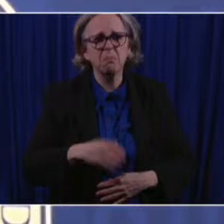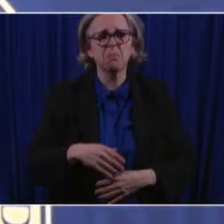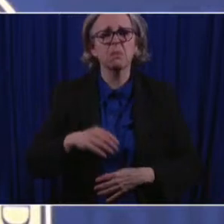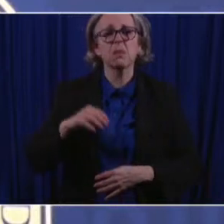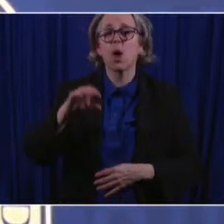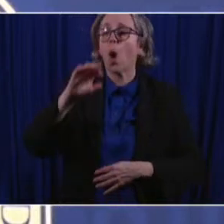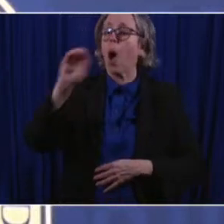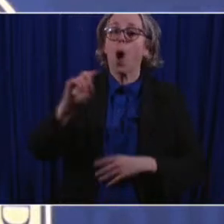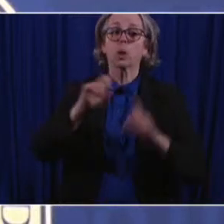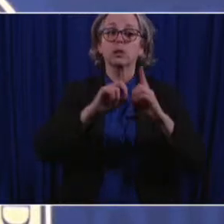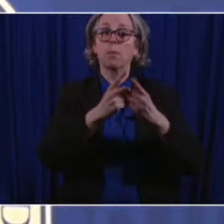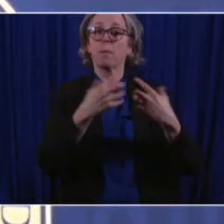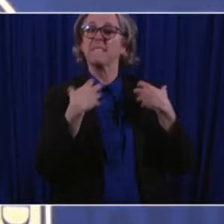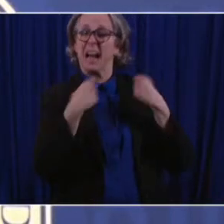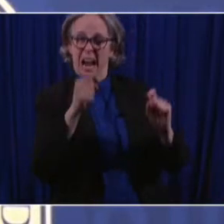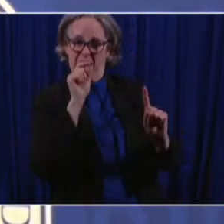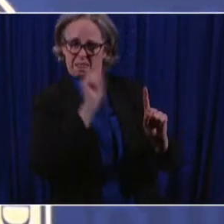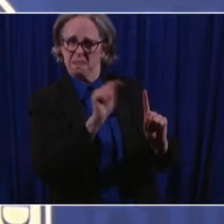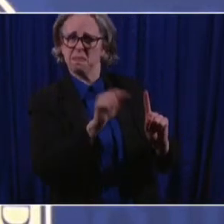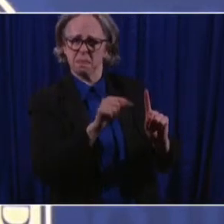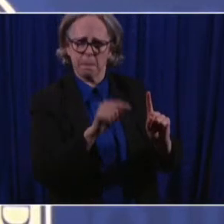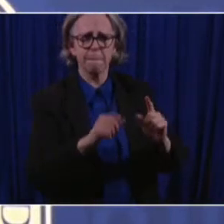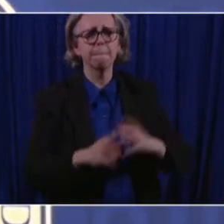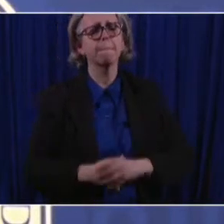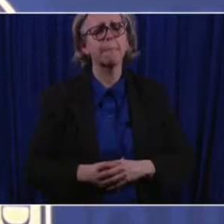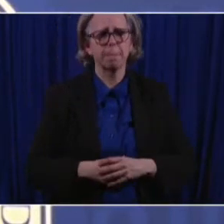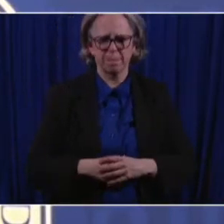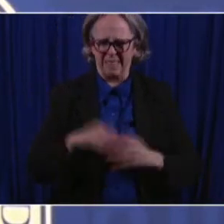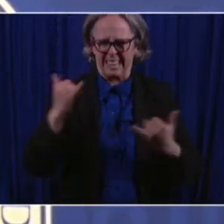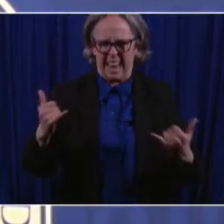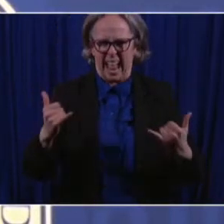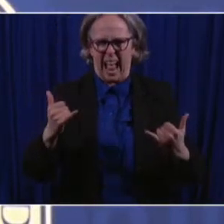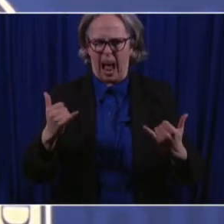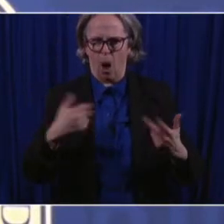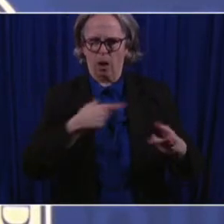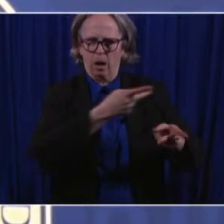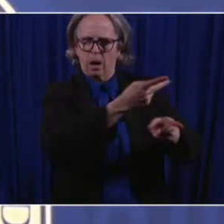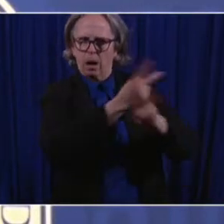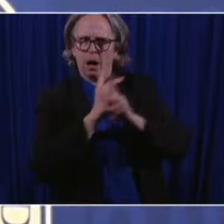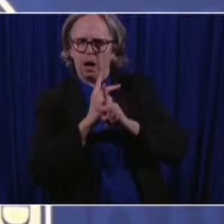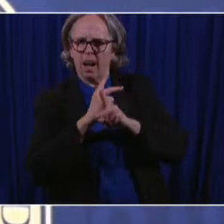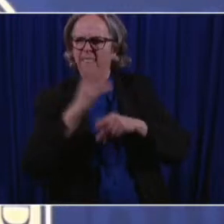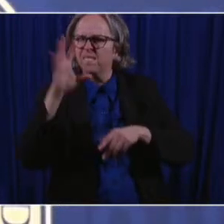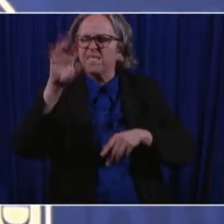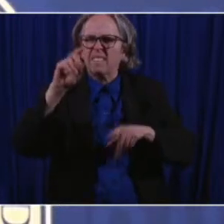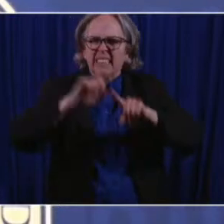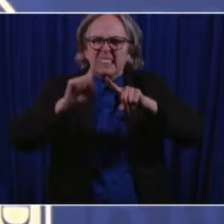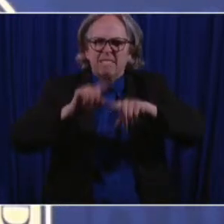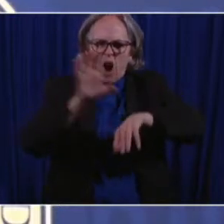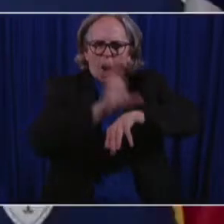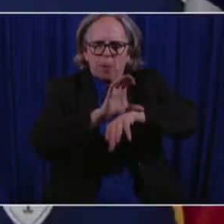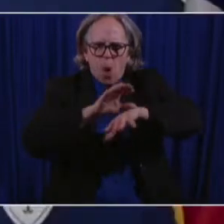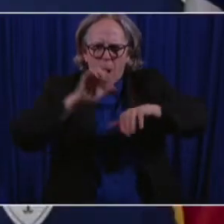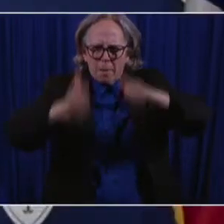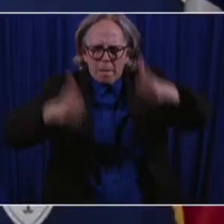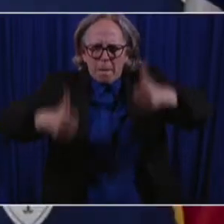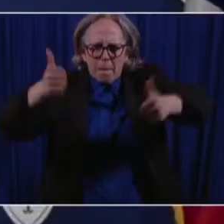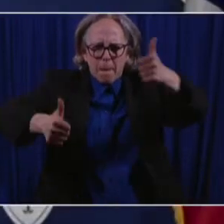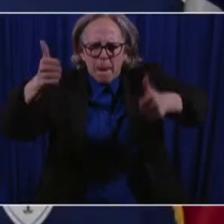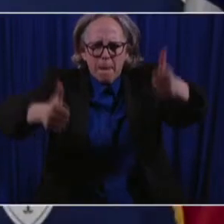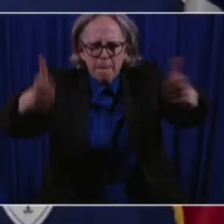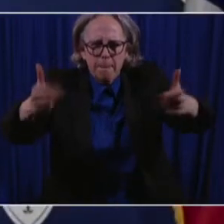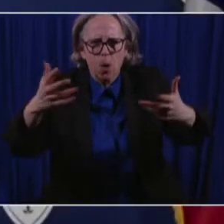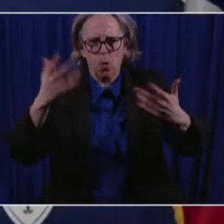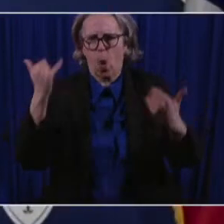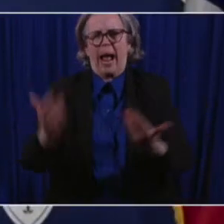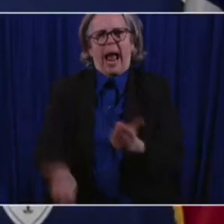us 50 computers to be able then to hopefully speed up the walk-in process. Great. Doctor, thank you. Thank you so much, We